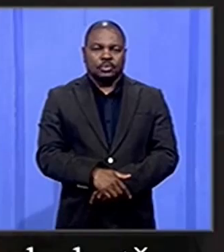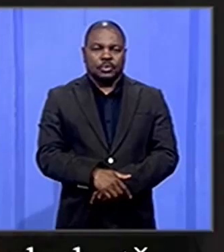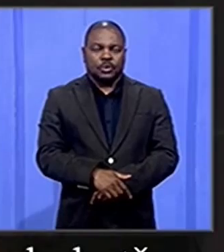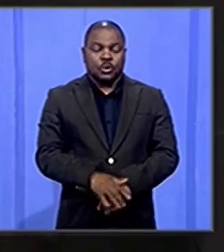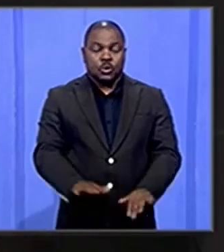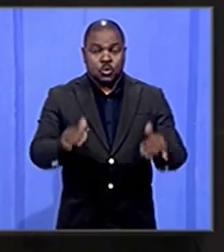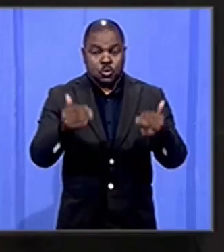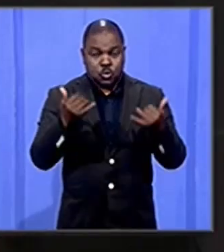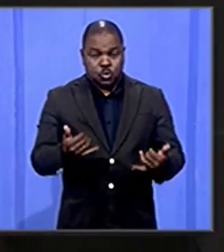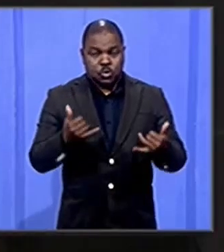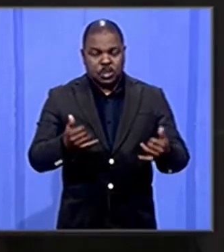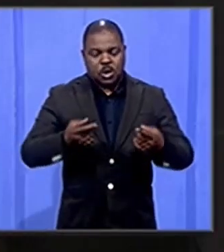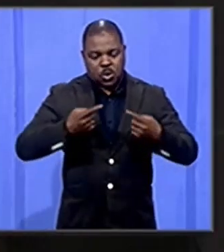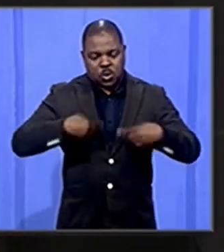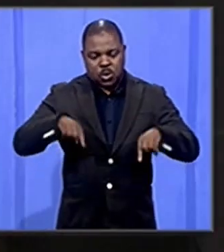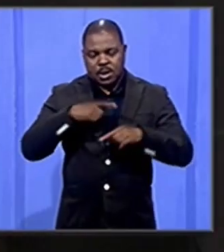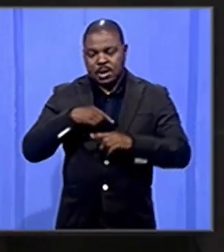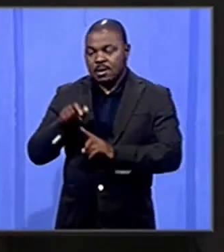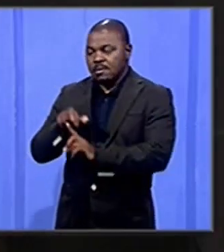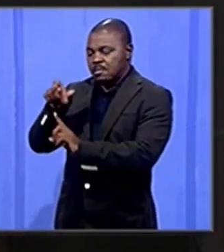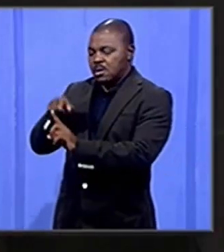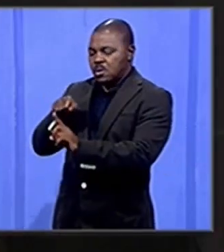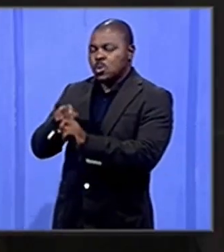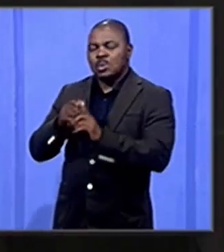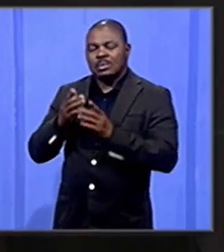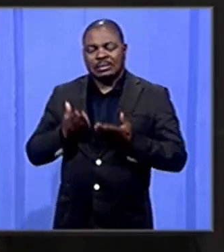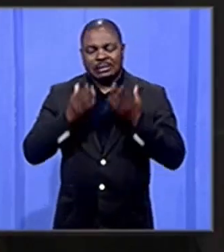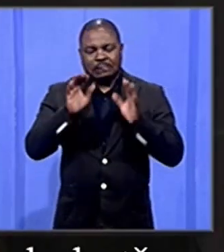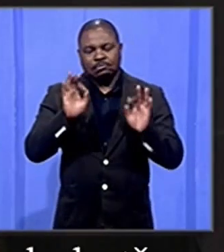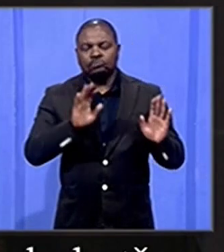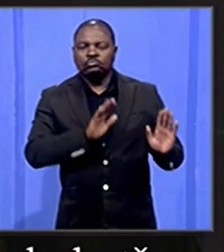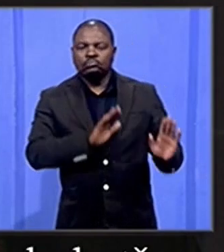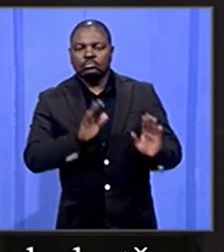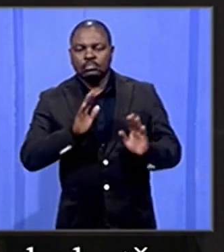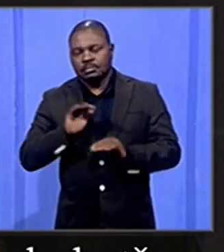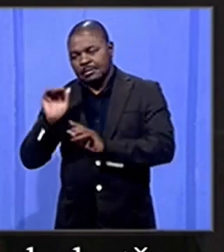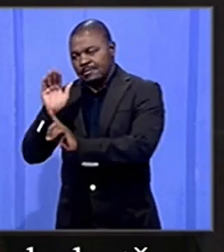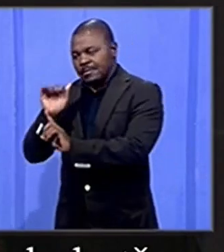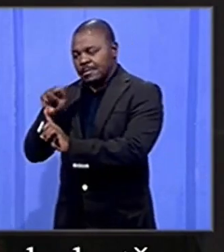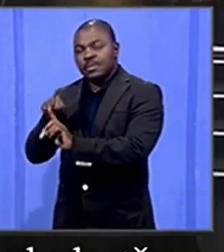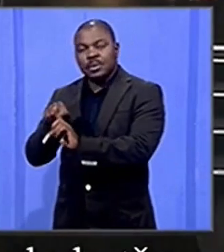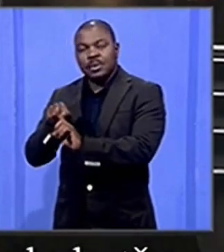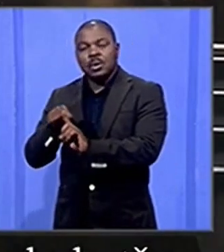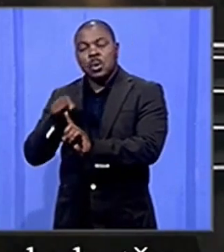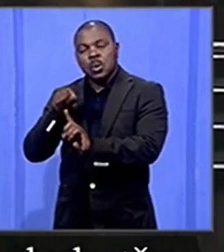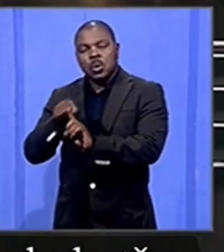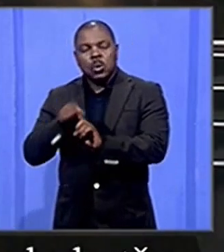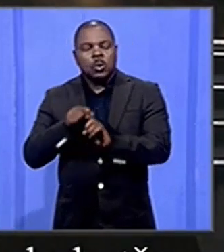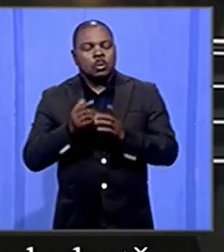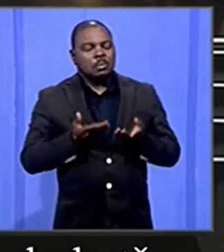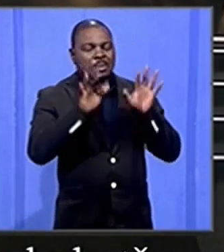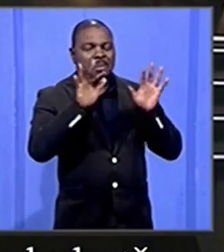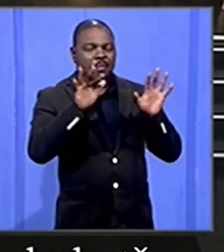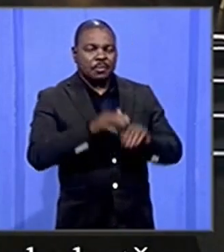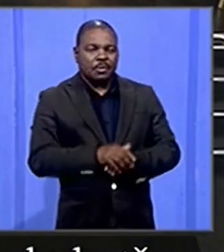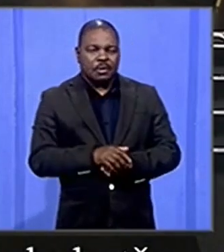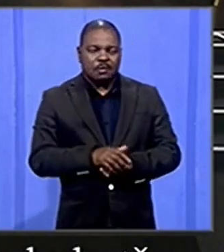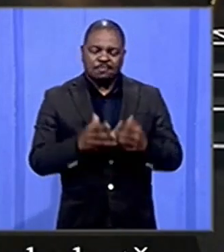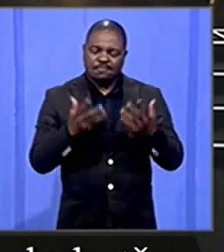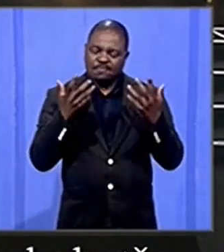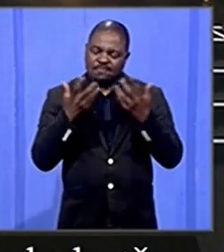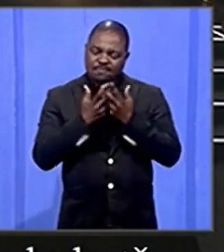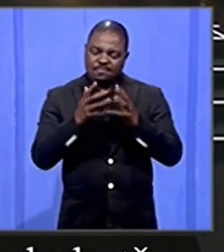Today we bid farewell to a humble servant of our people. Mantšu a maleba a go laelana le